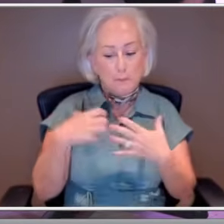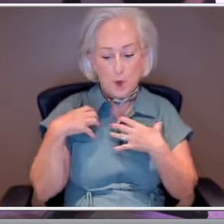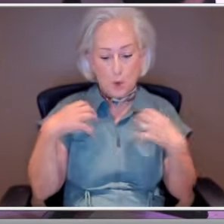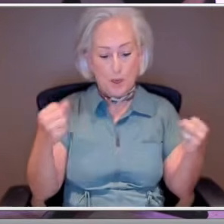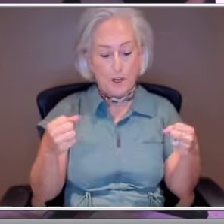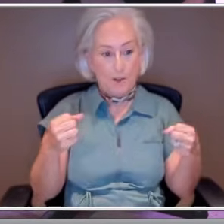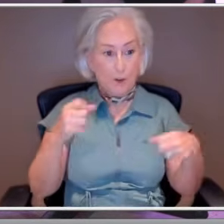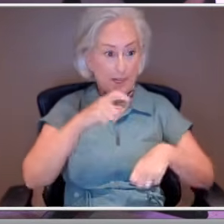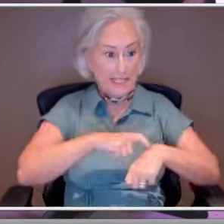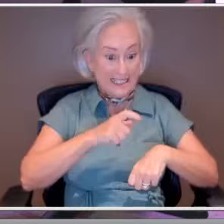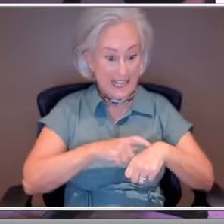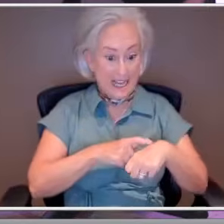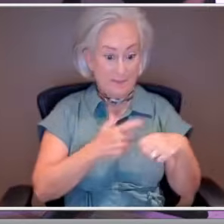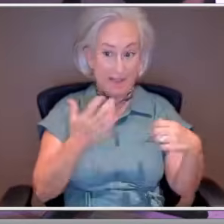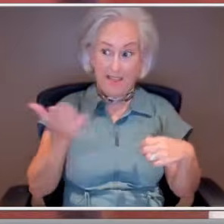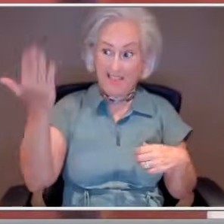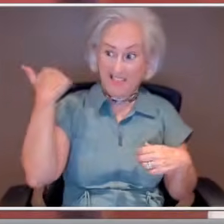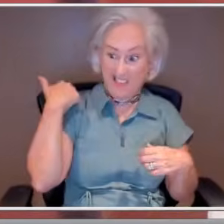was compared to this one?